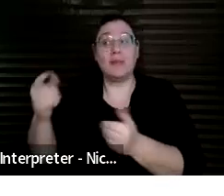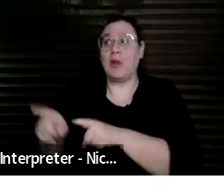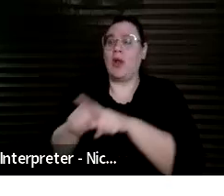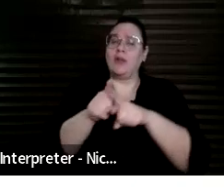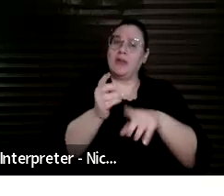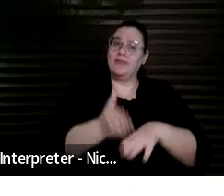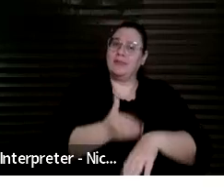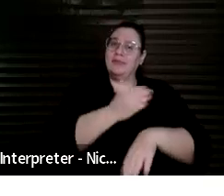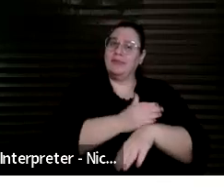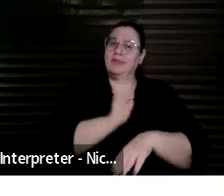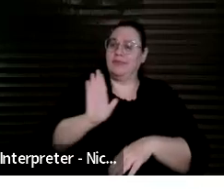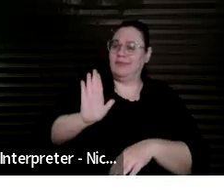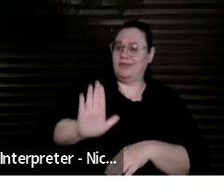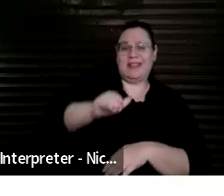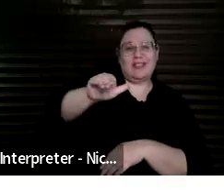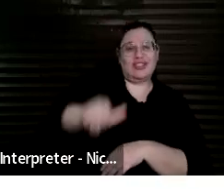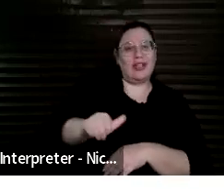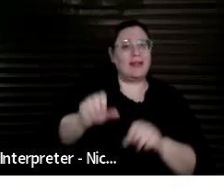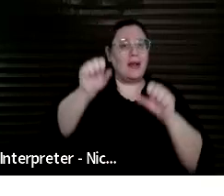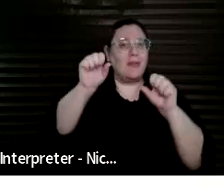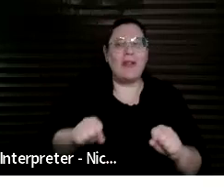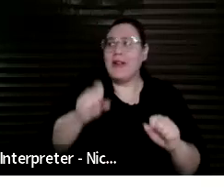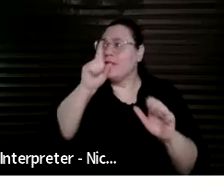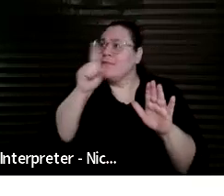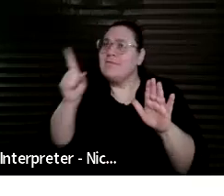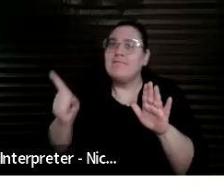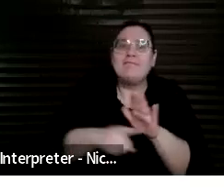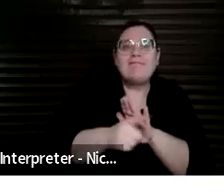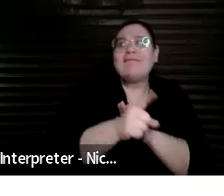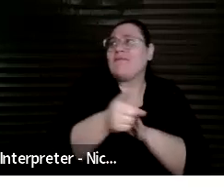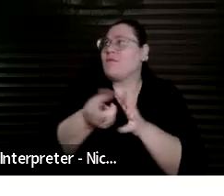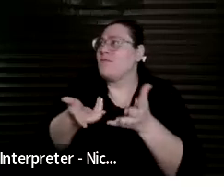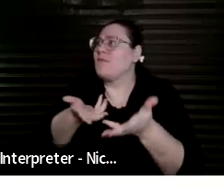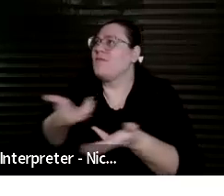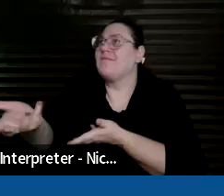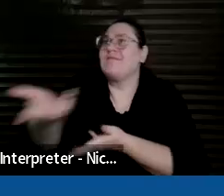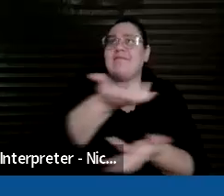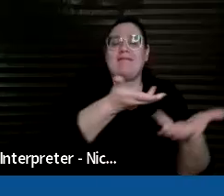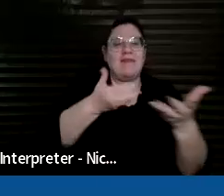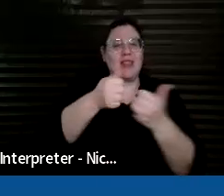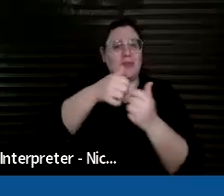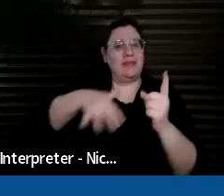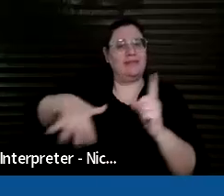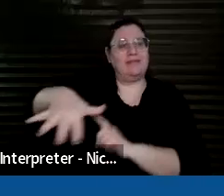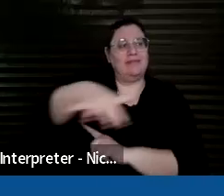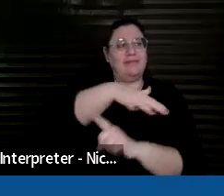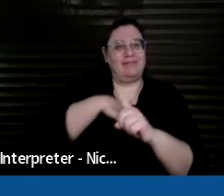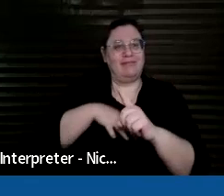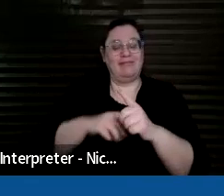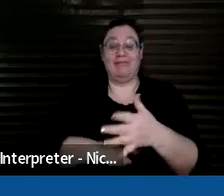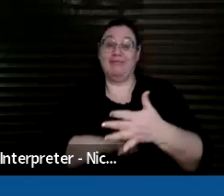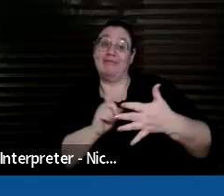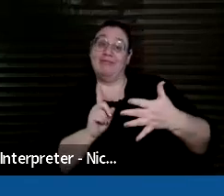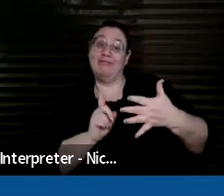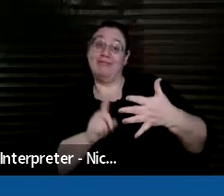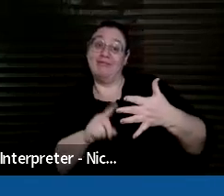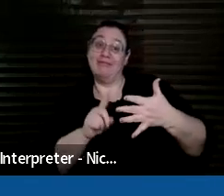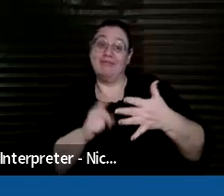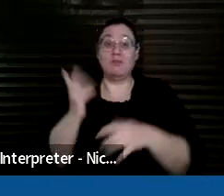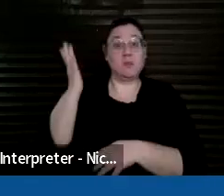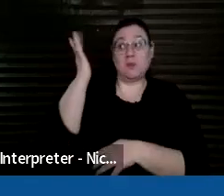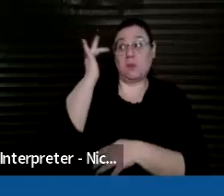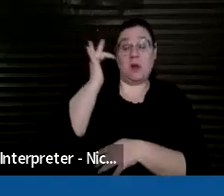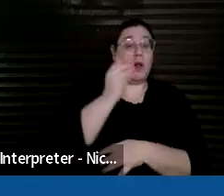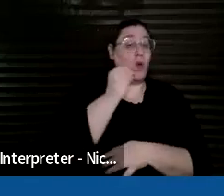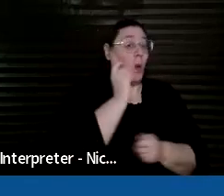and interact with their surroundings. So, why is home modification and AT important? Well, there's